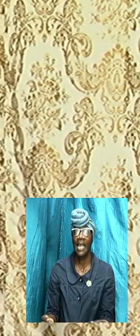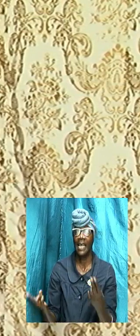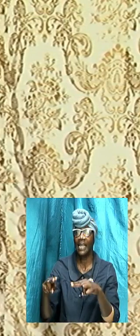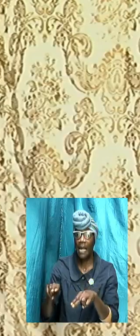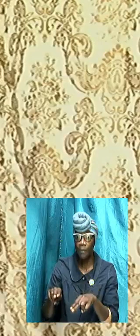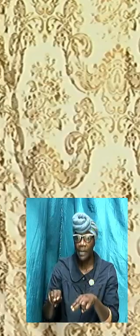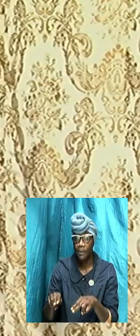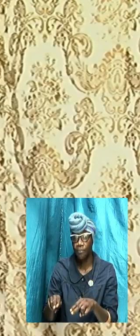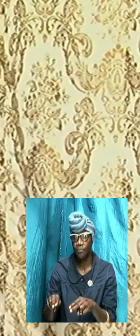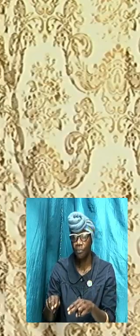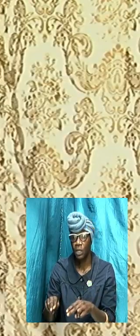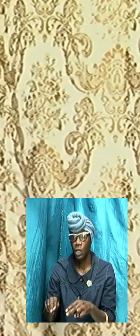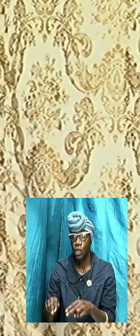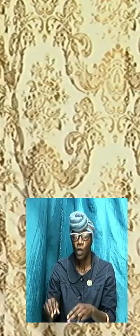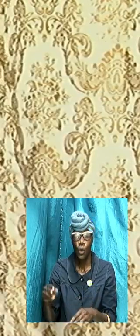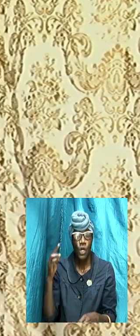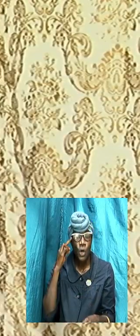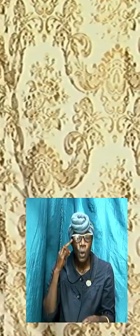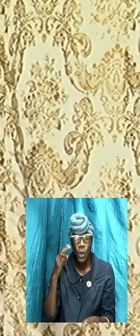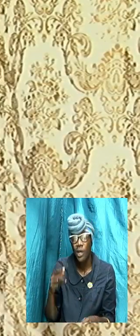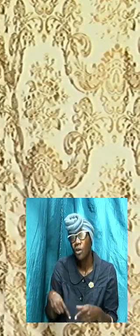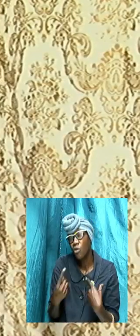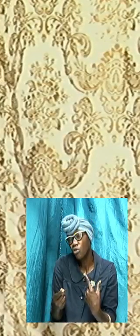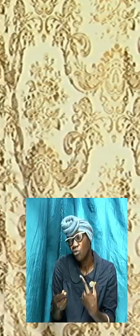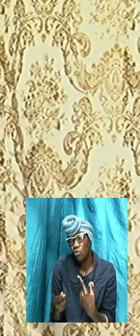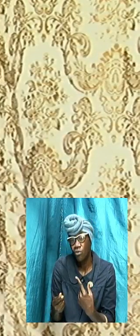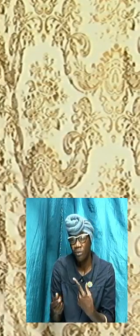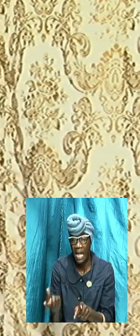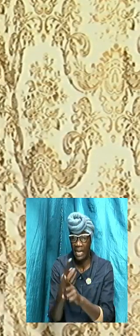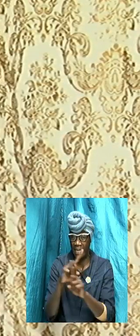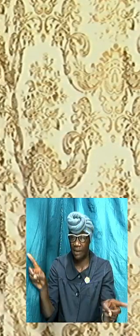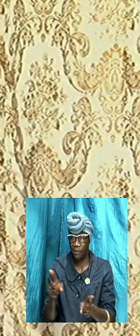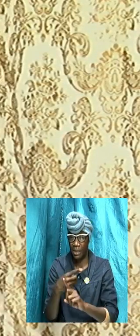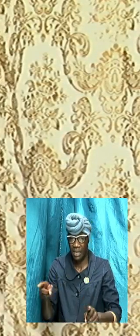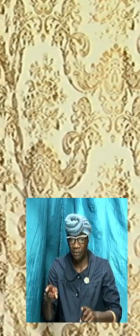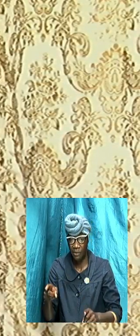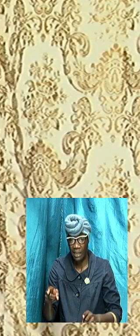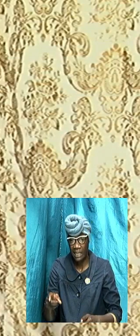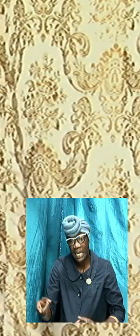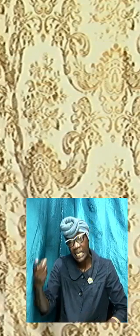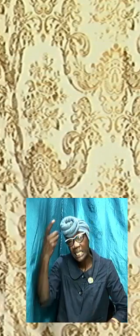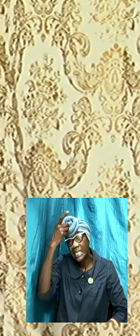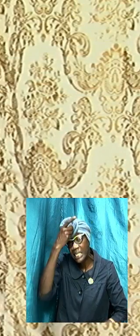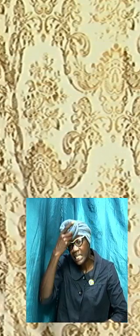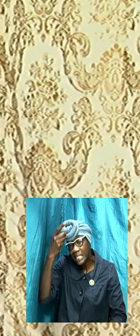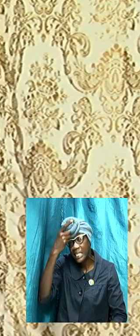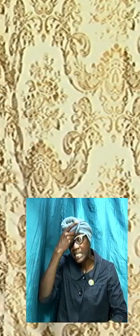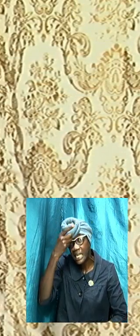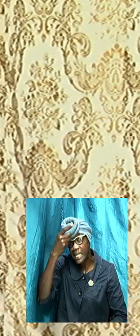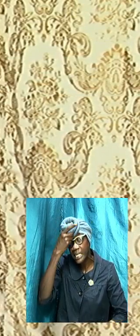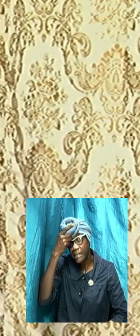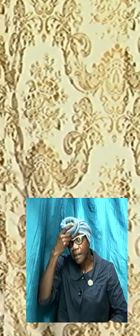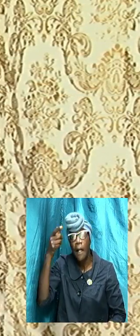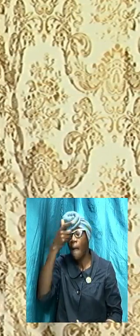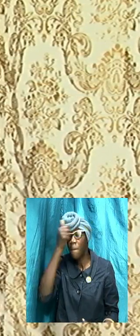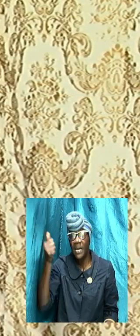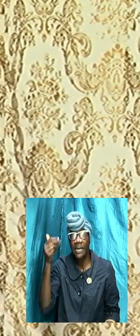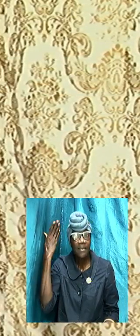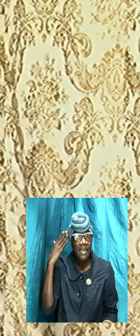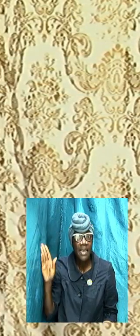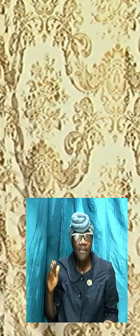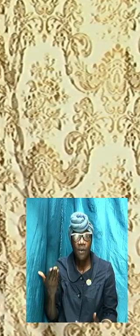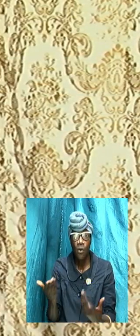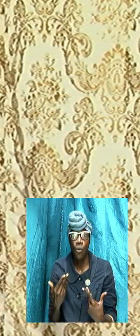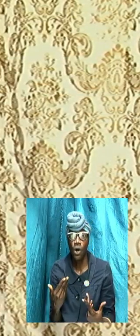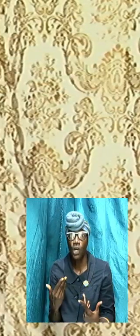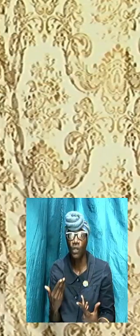know that he went through certain plagues. Egypt went through certain plagues because they did not want to release